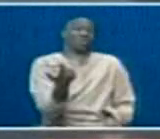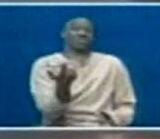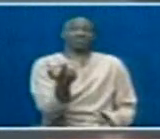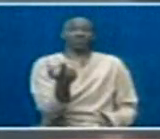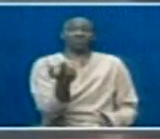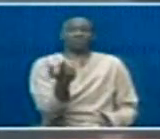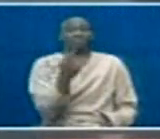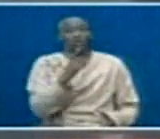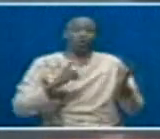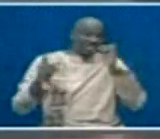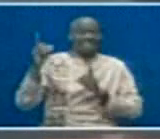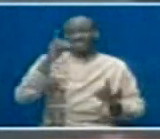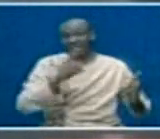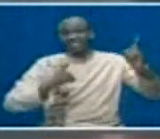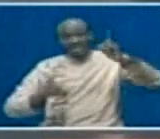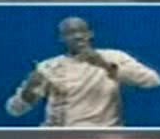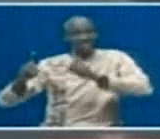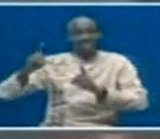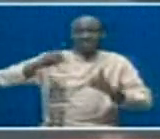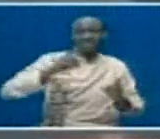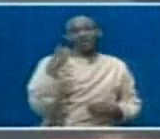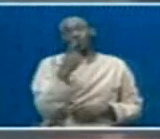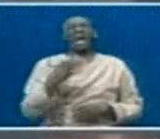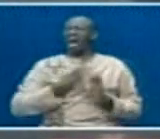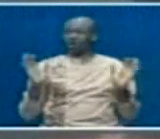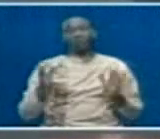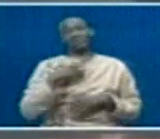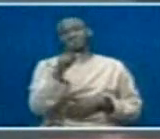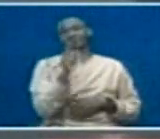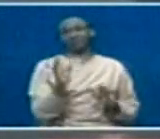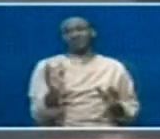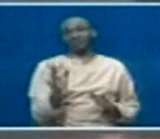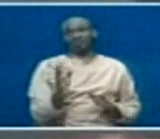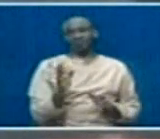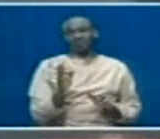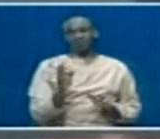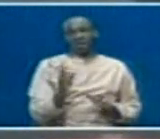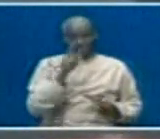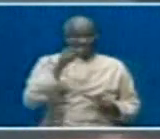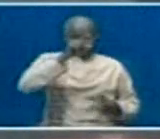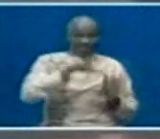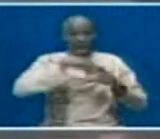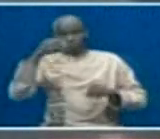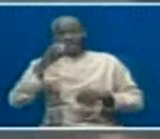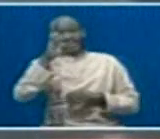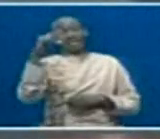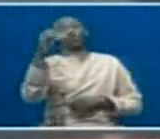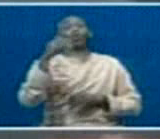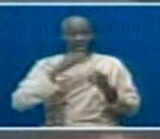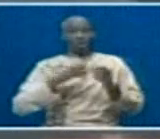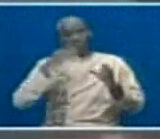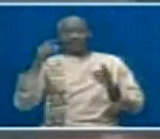to the dance halls and all that, singing, you know, that's all I used to do. You were his alter ego. What do you mean by alter ego? You were the opposite